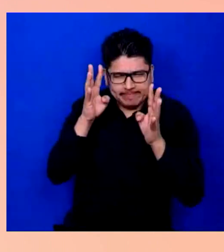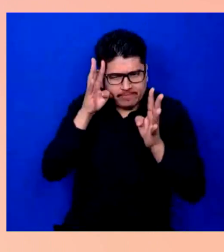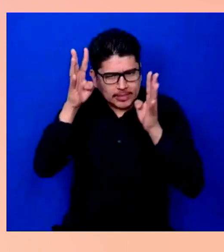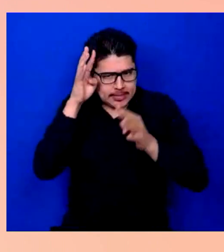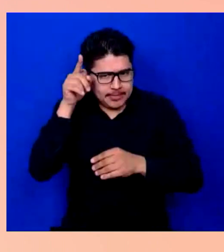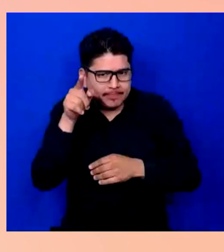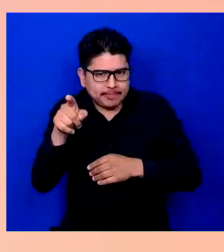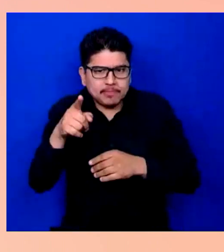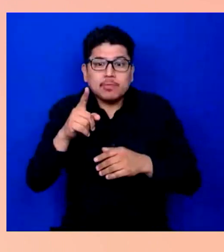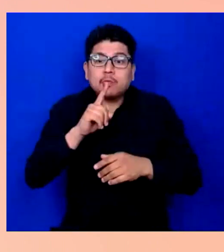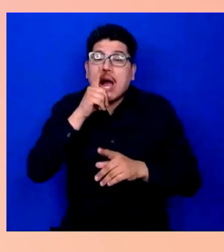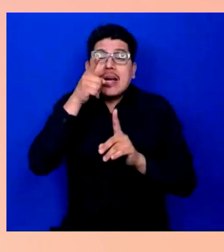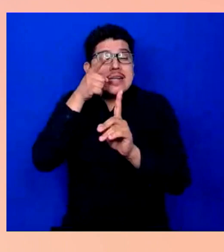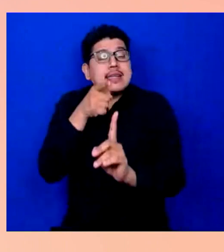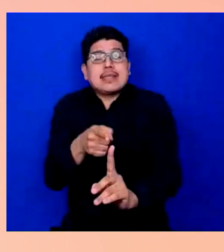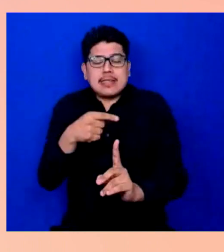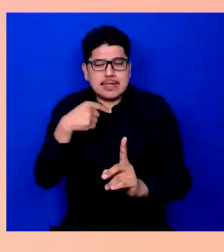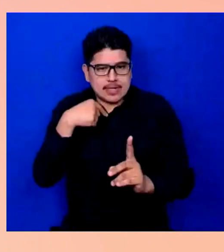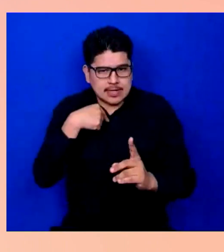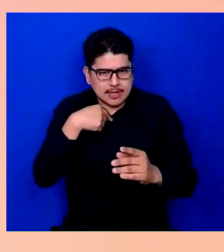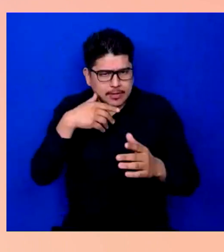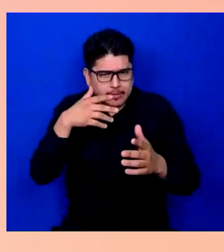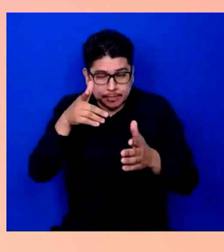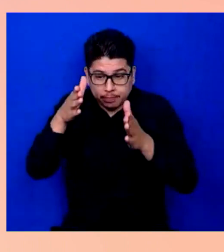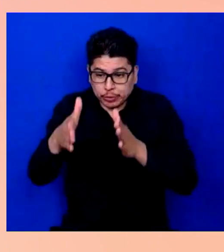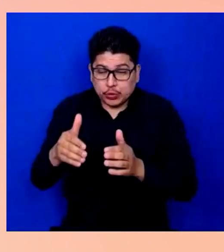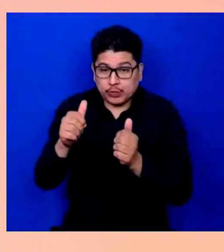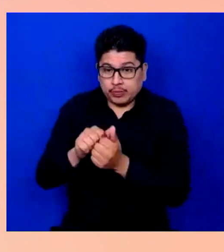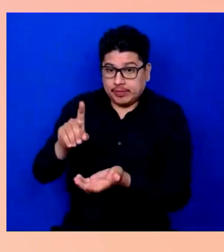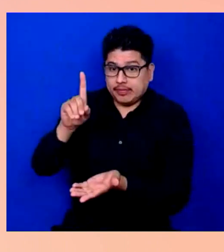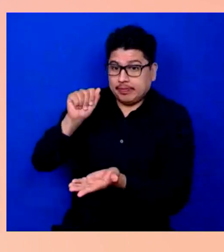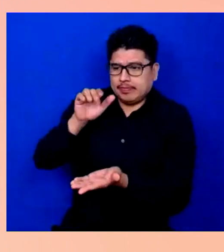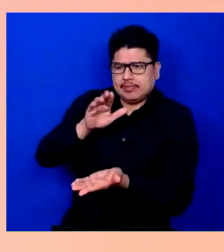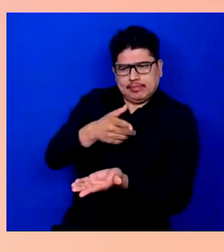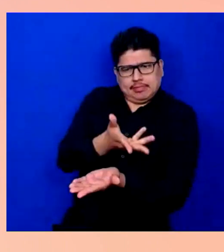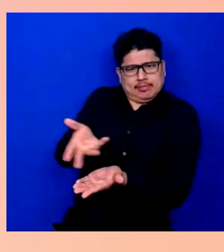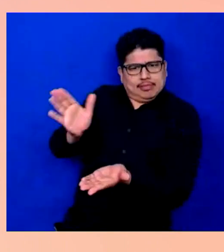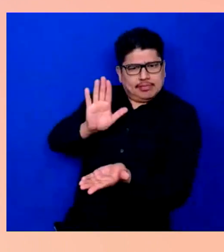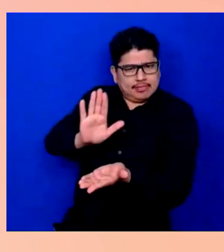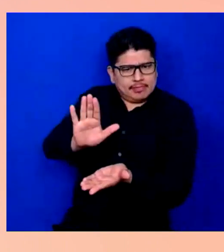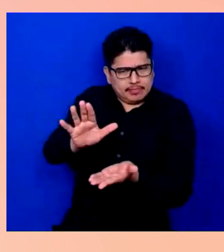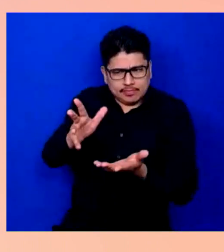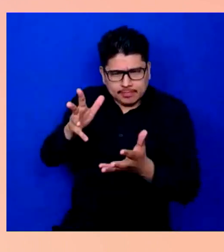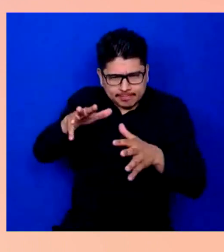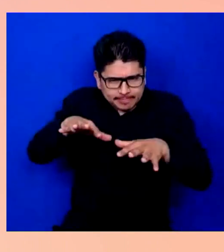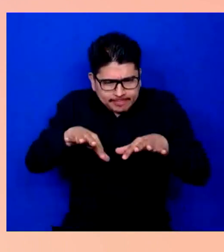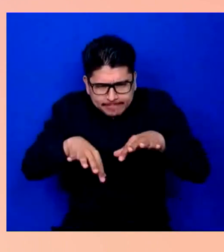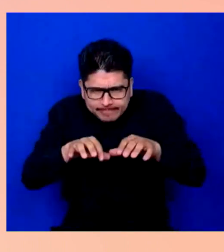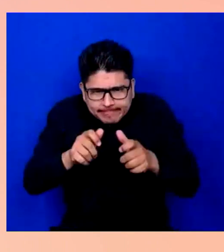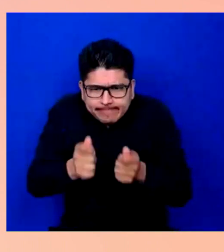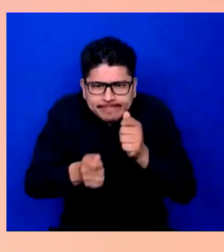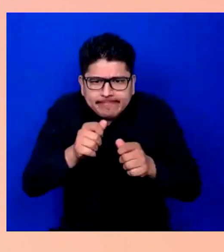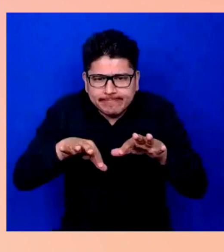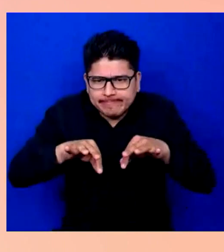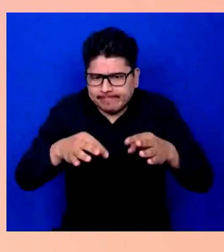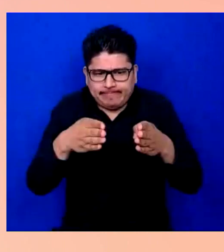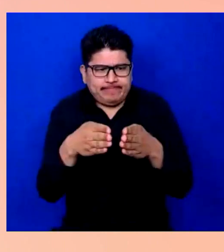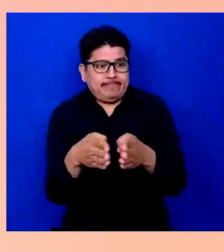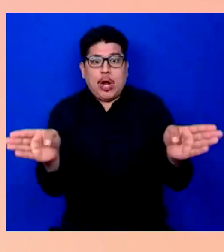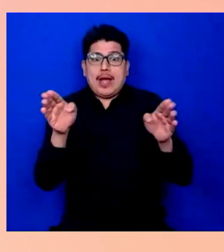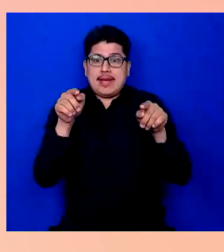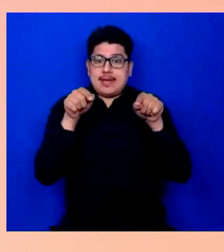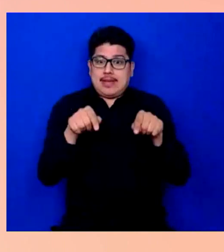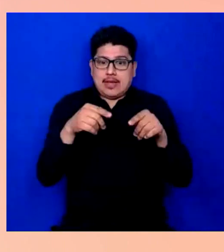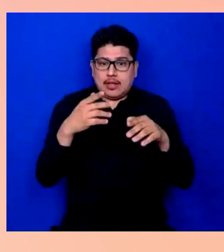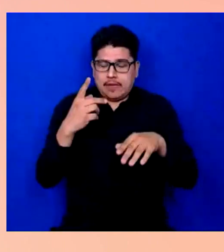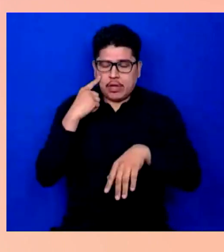for persons with disabilities, then they were actually adopted by a wider range of users. So having